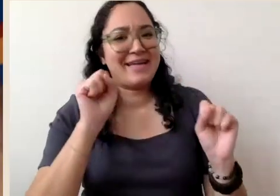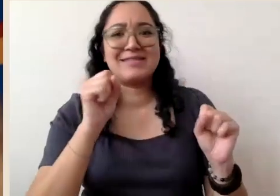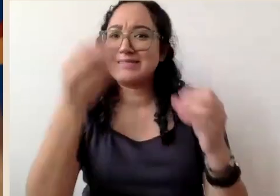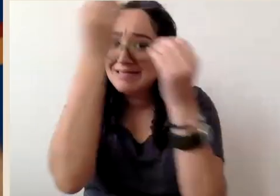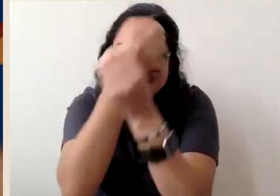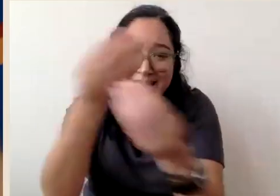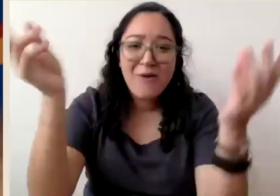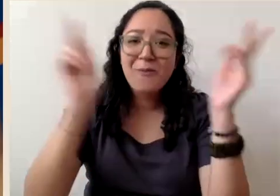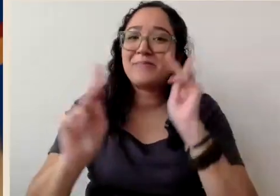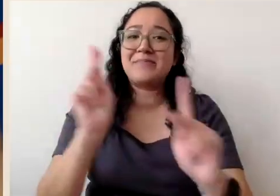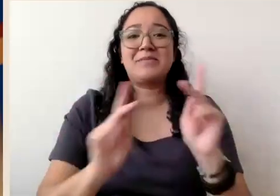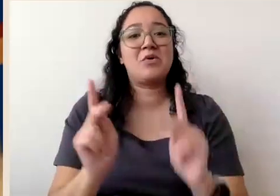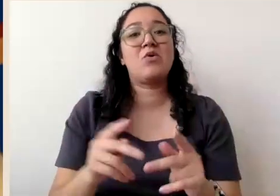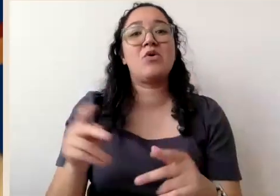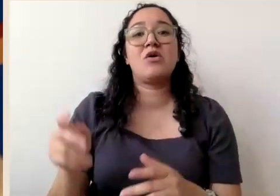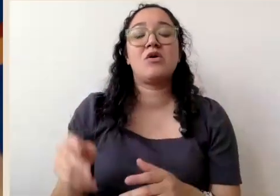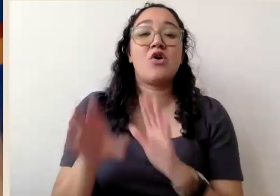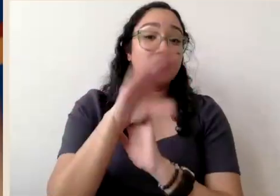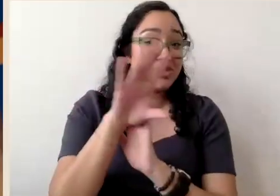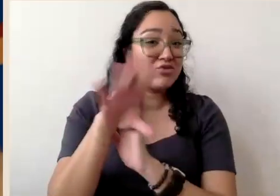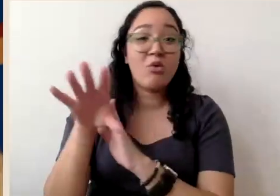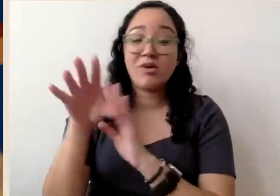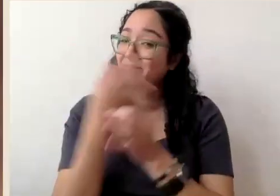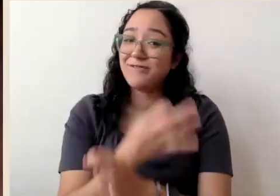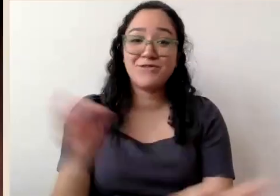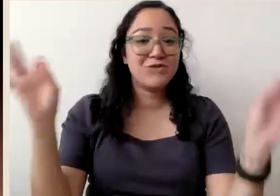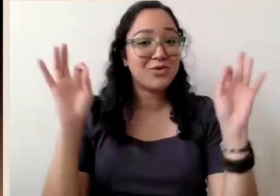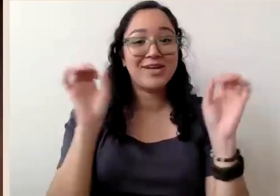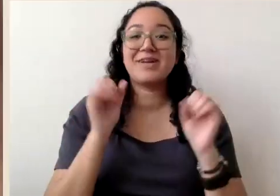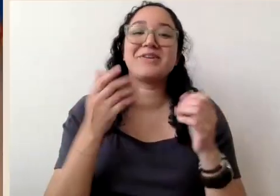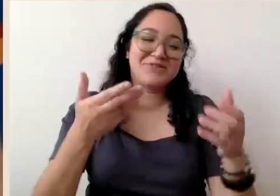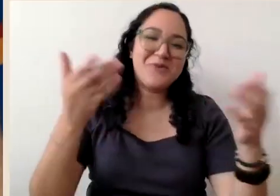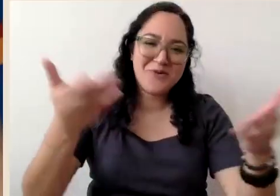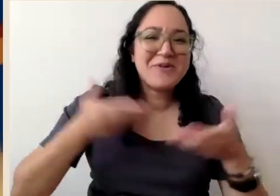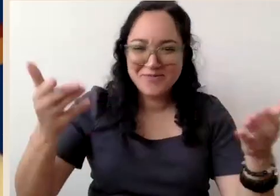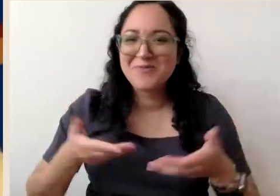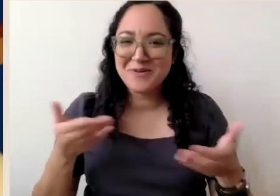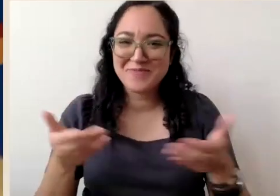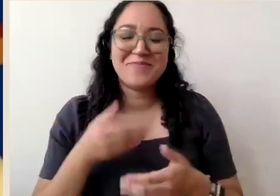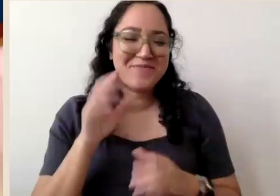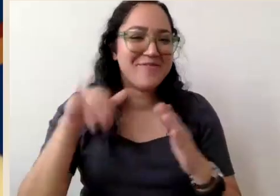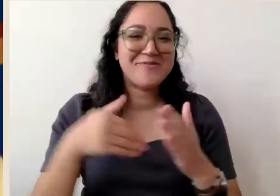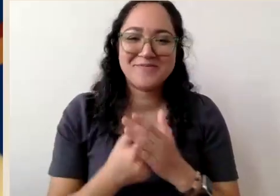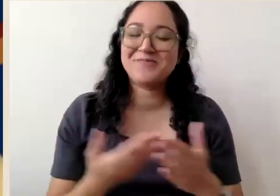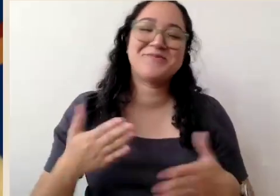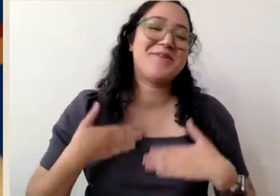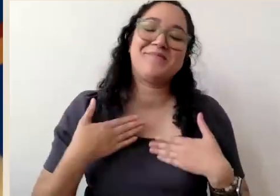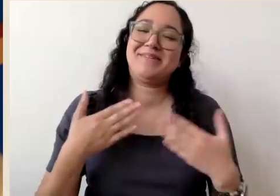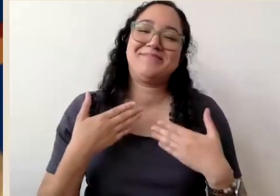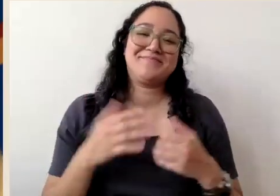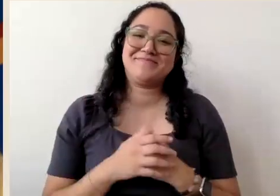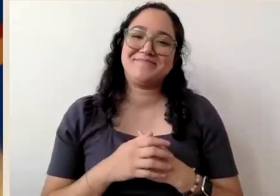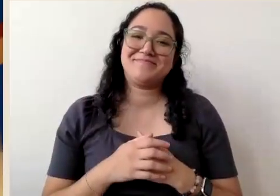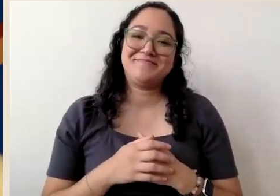know the recording will be for free. You're welcome, everyone, everybody. We're just so grateful